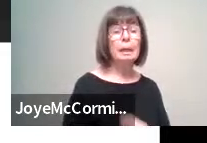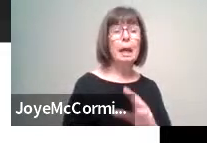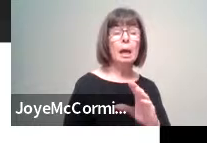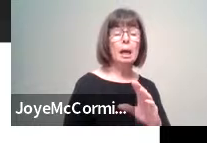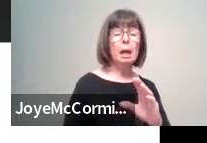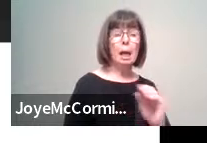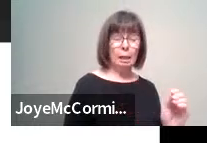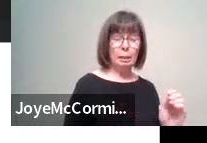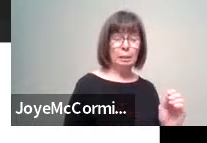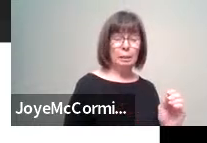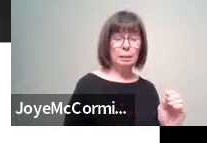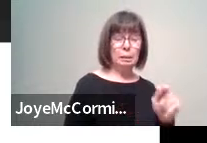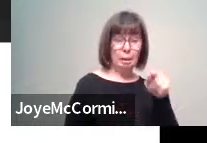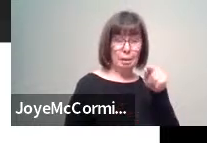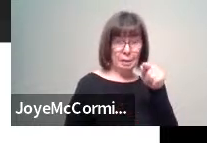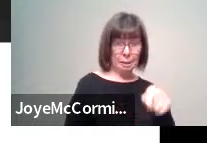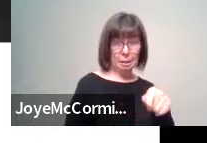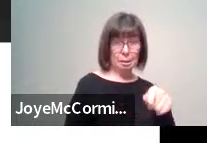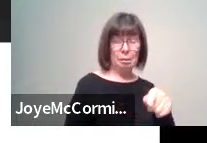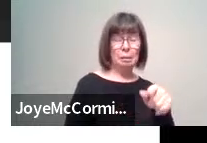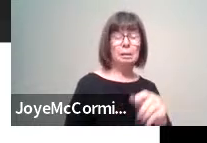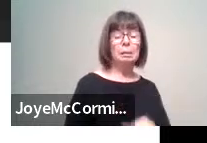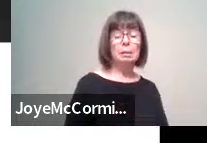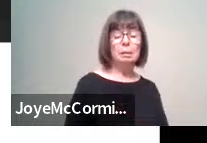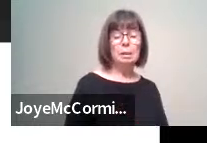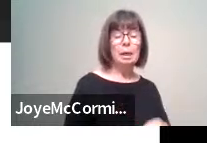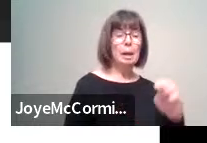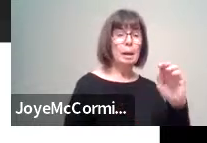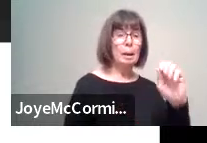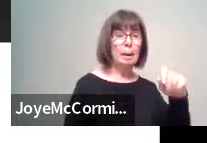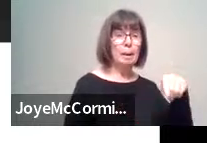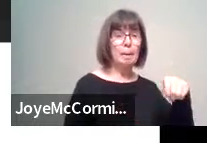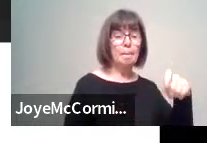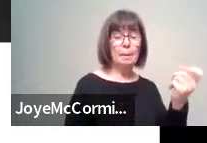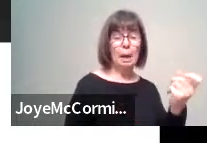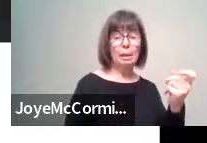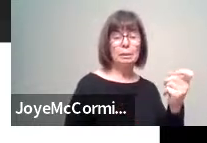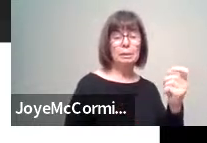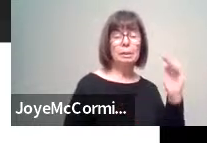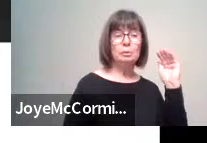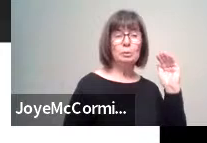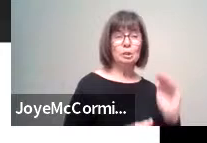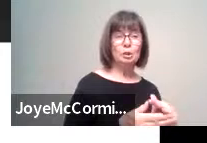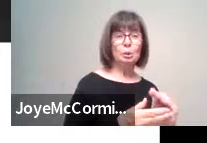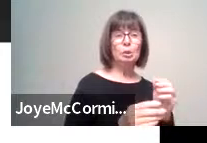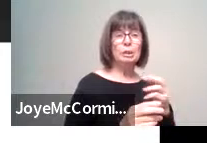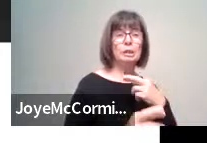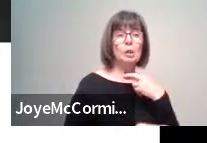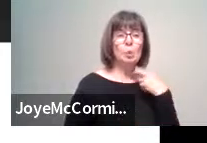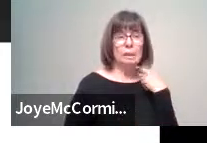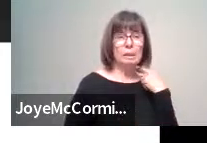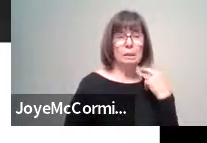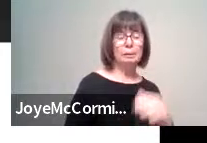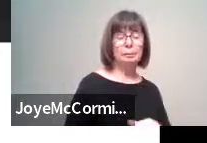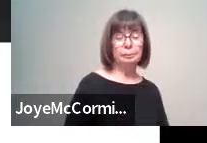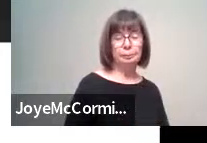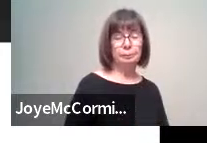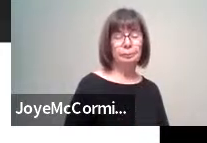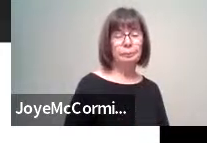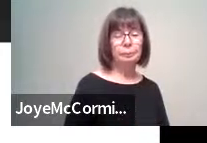And highlighted on this slide are our MPOX risk reduction messages that have been developed